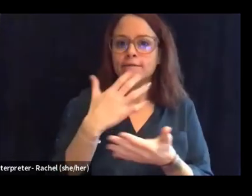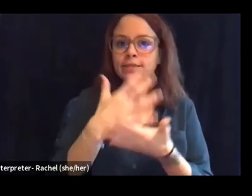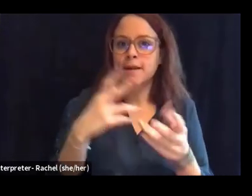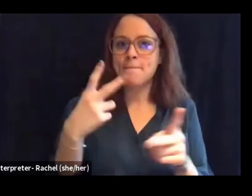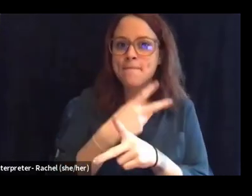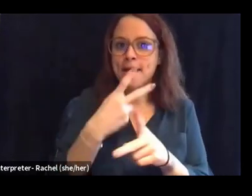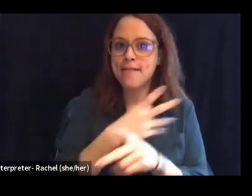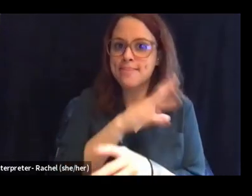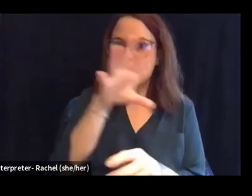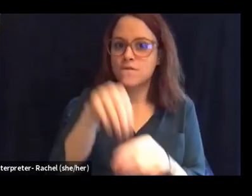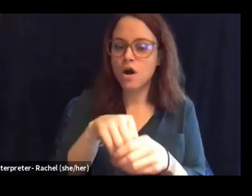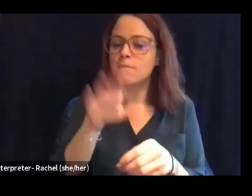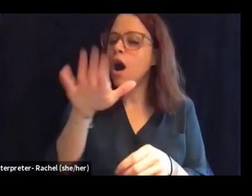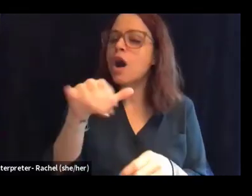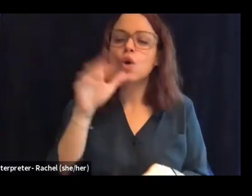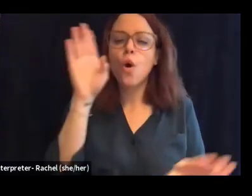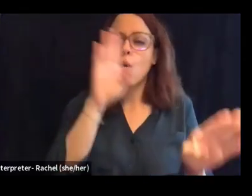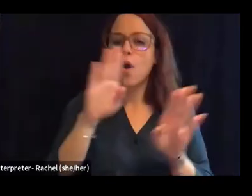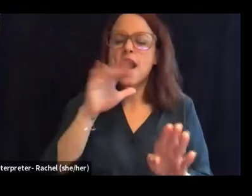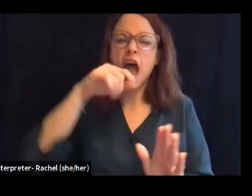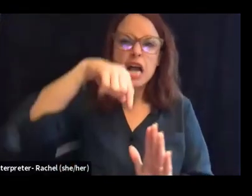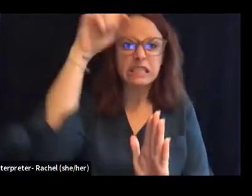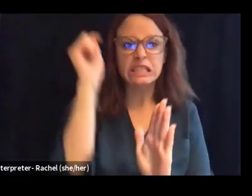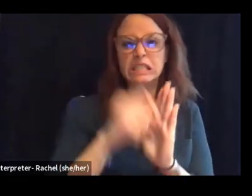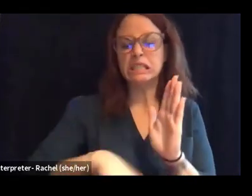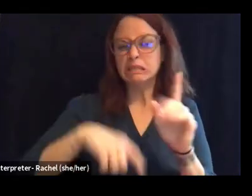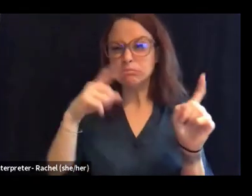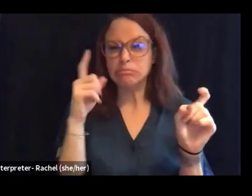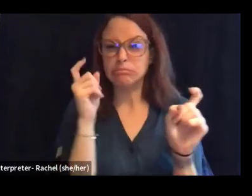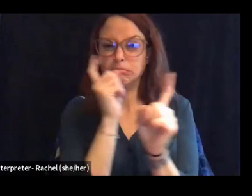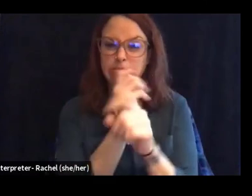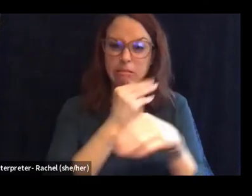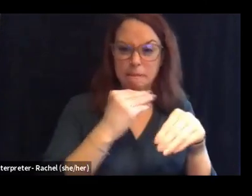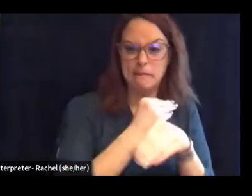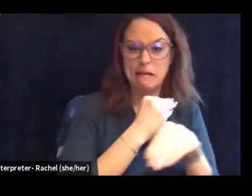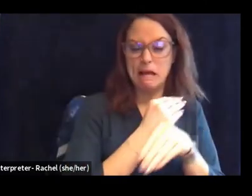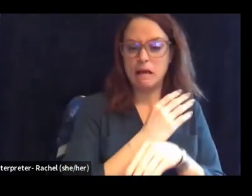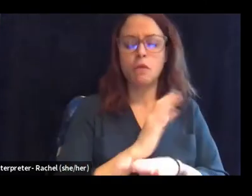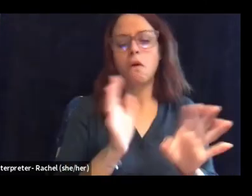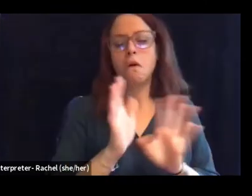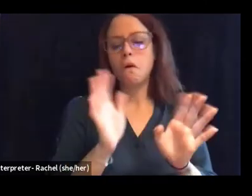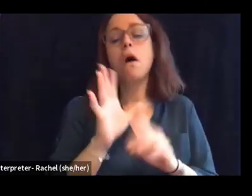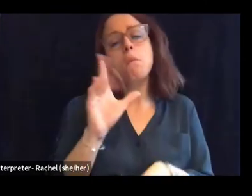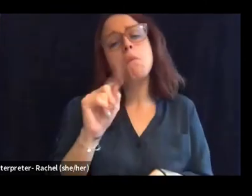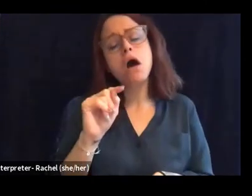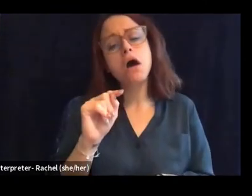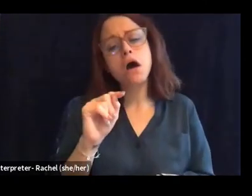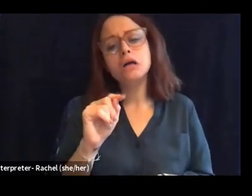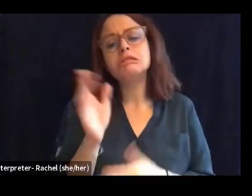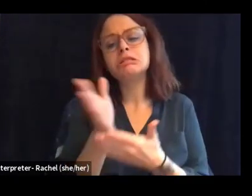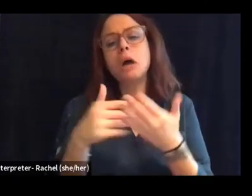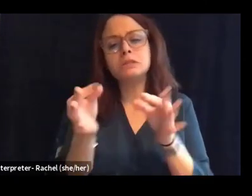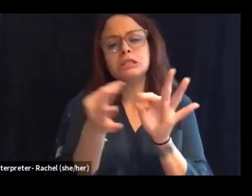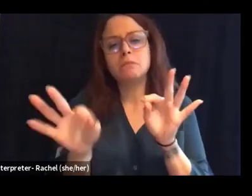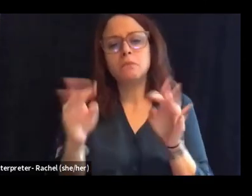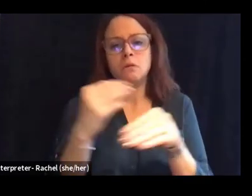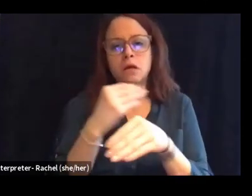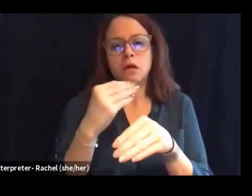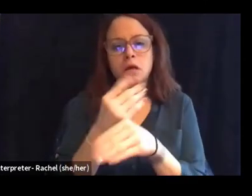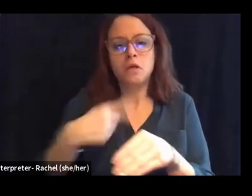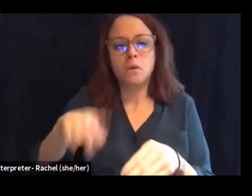integral calculus or anything like that, but we'll be doing your basic 4-function math. And that's because marketing